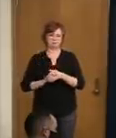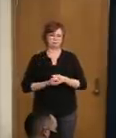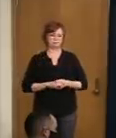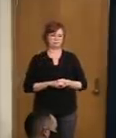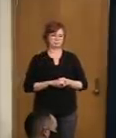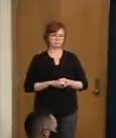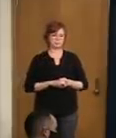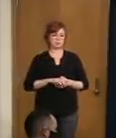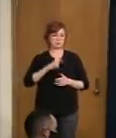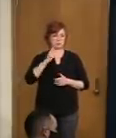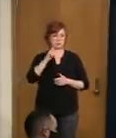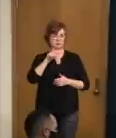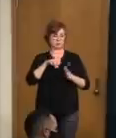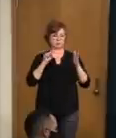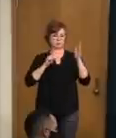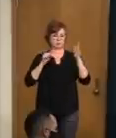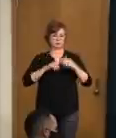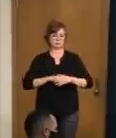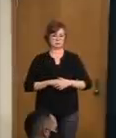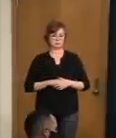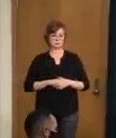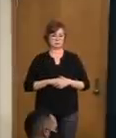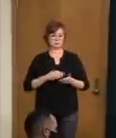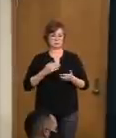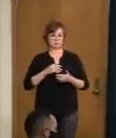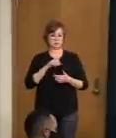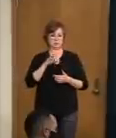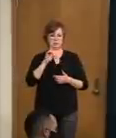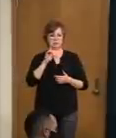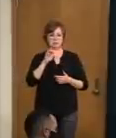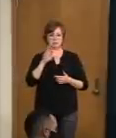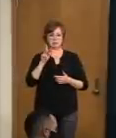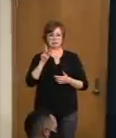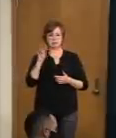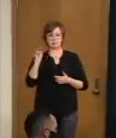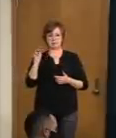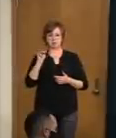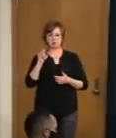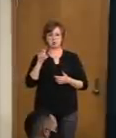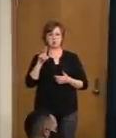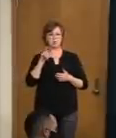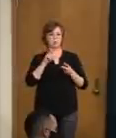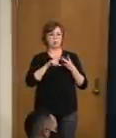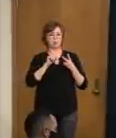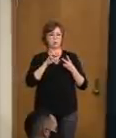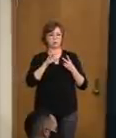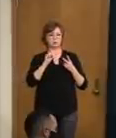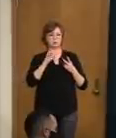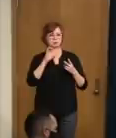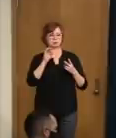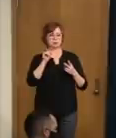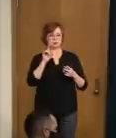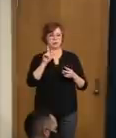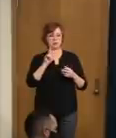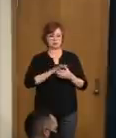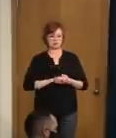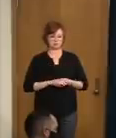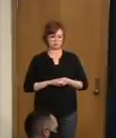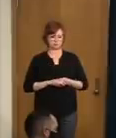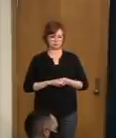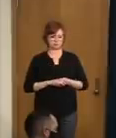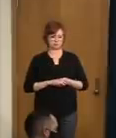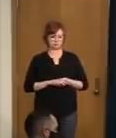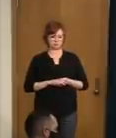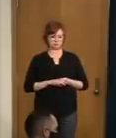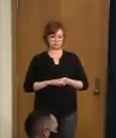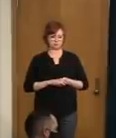Yes, I have a follow-up that might be more appropriate for Mr. Miller and Mr. Livingstone. It's a follow-up and just a clarification on the discussion about the